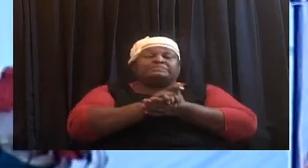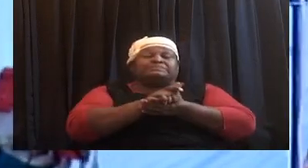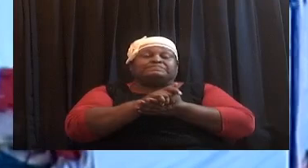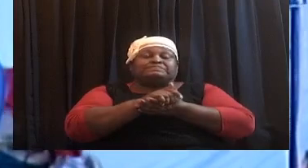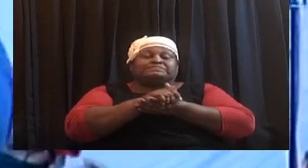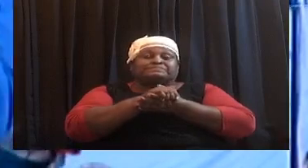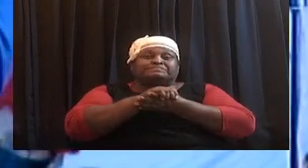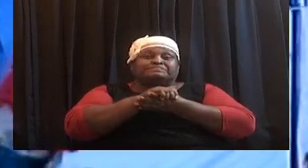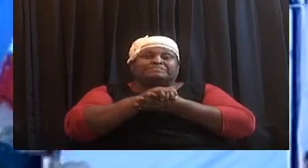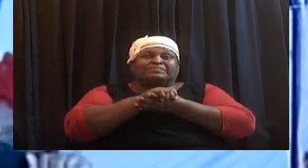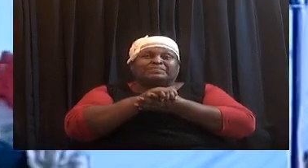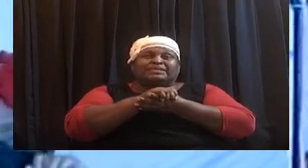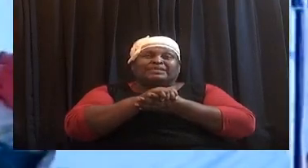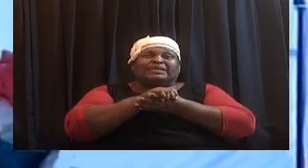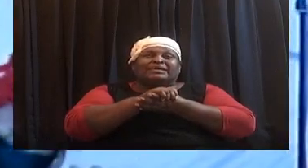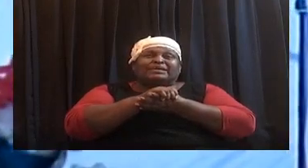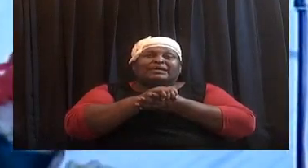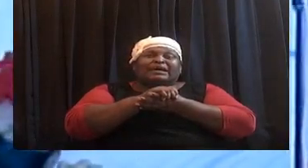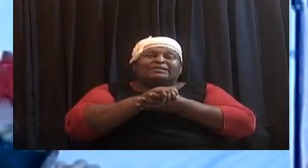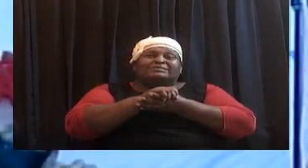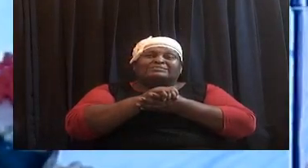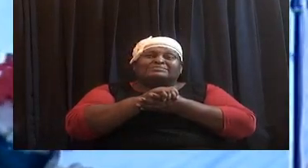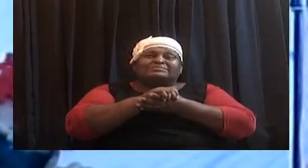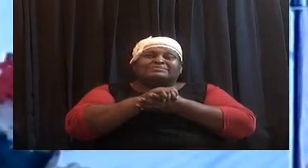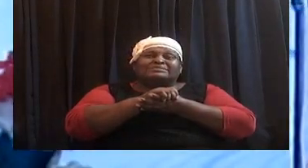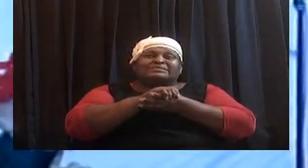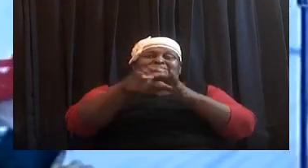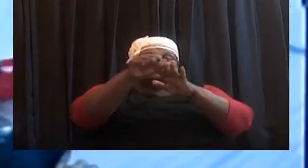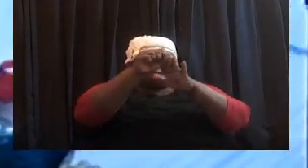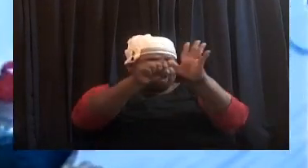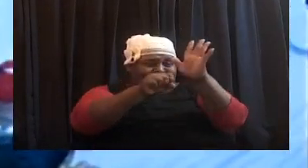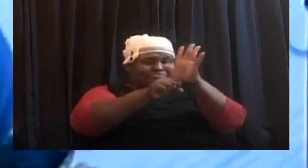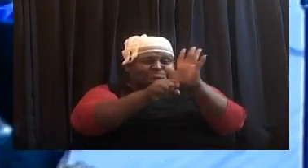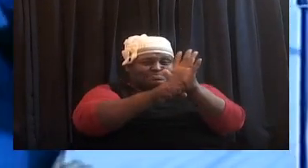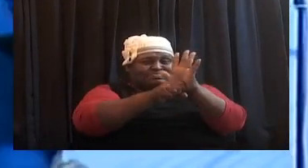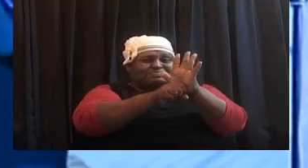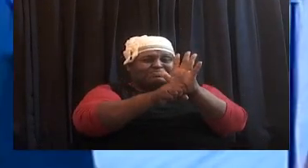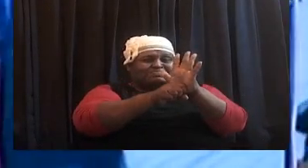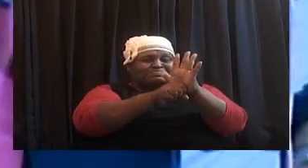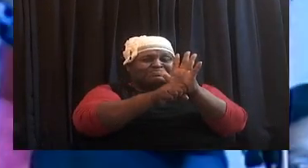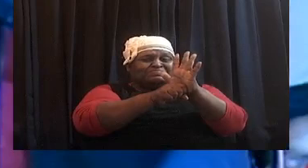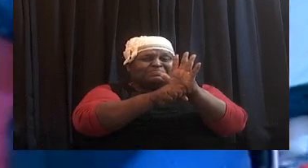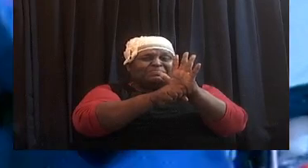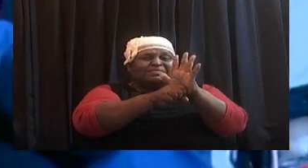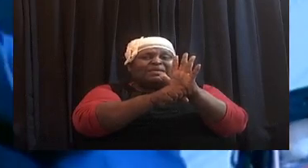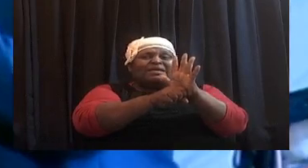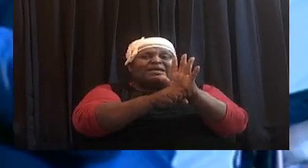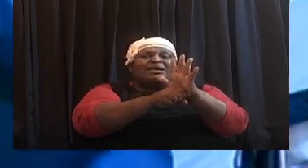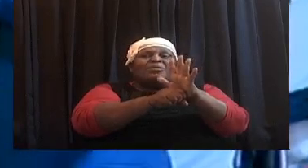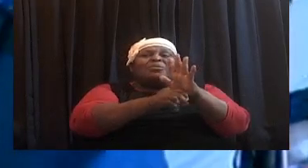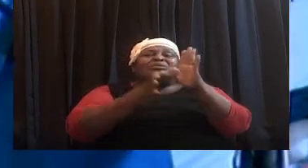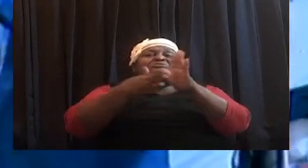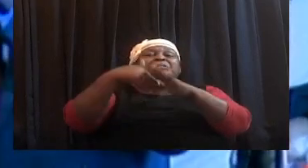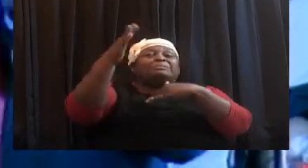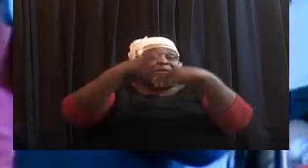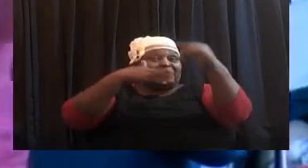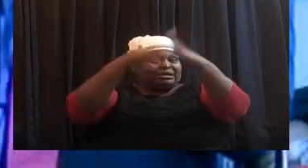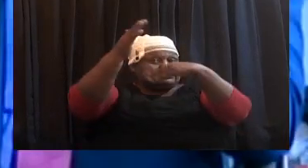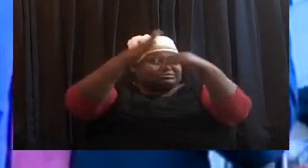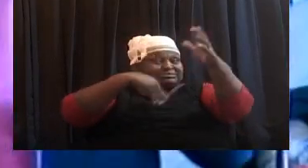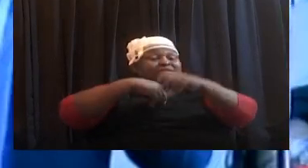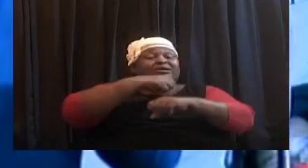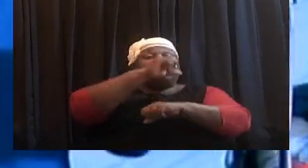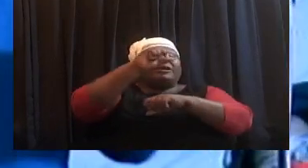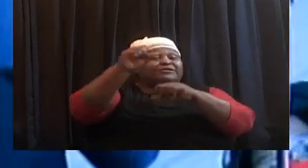Hallelujah. Every concept in the scripture, amen, was built on the